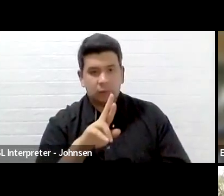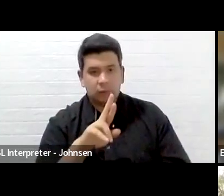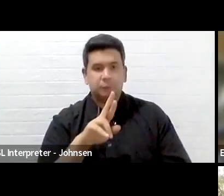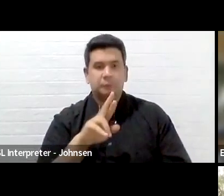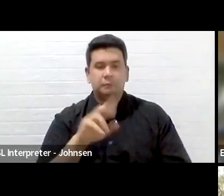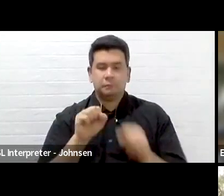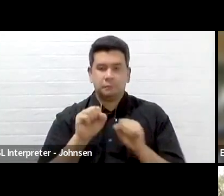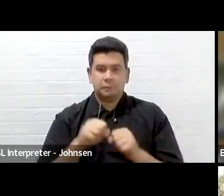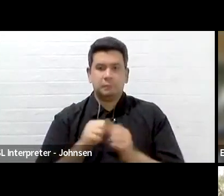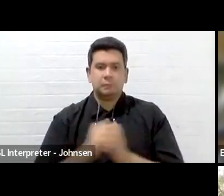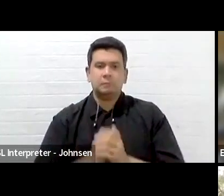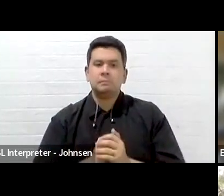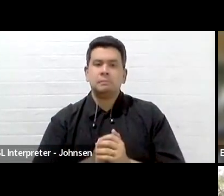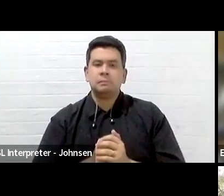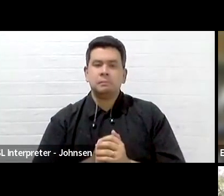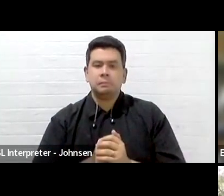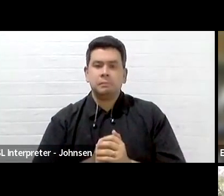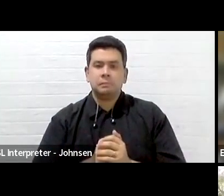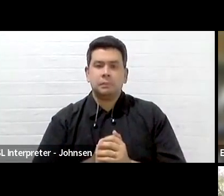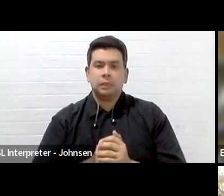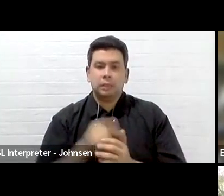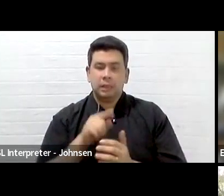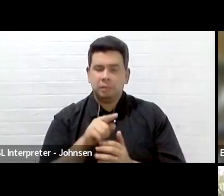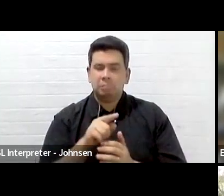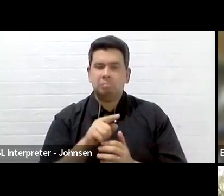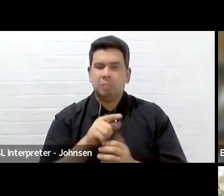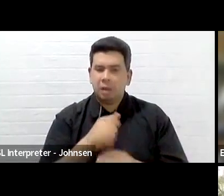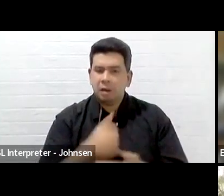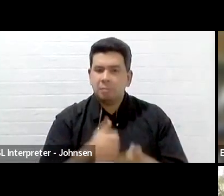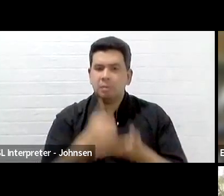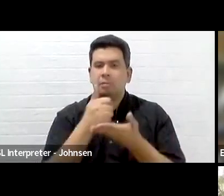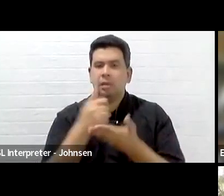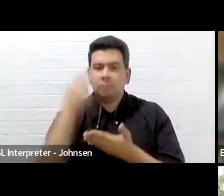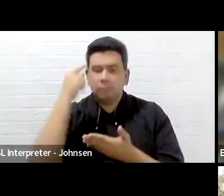of improving the registration. Pero,